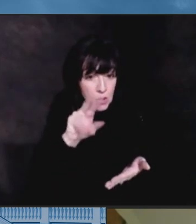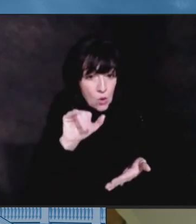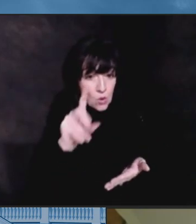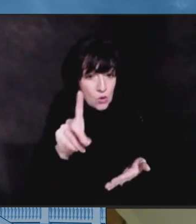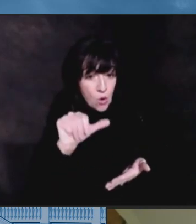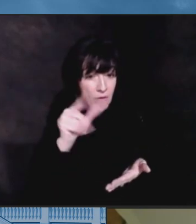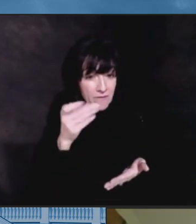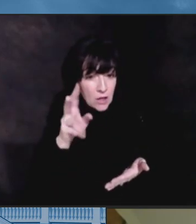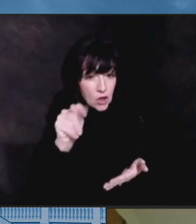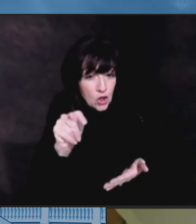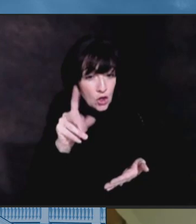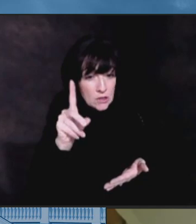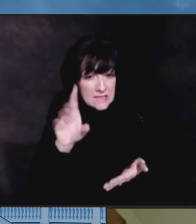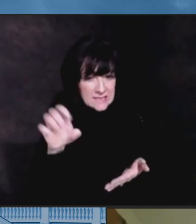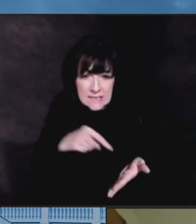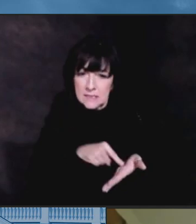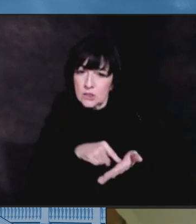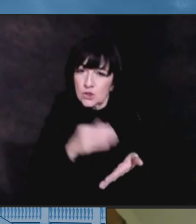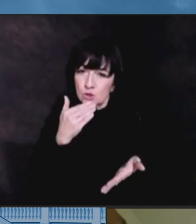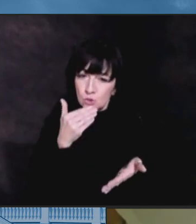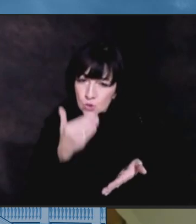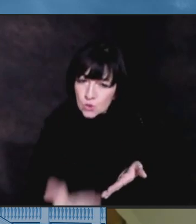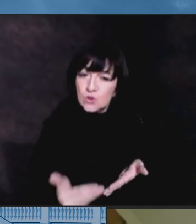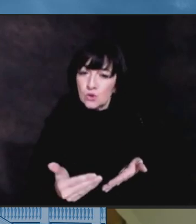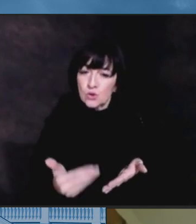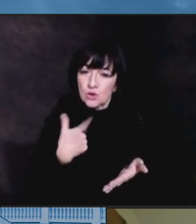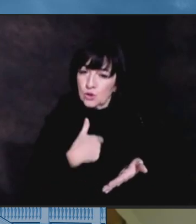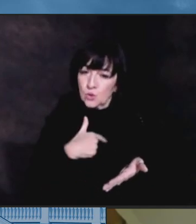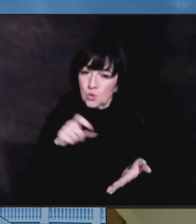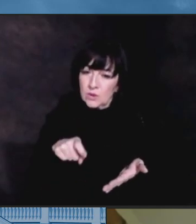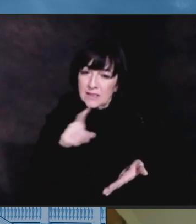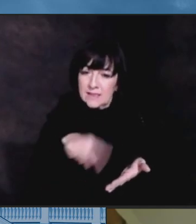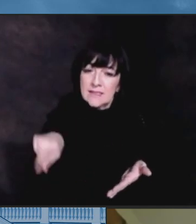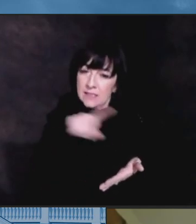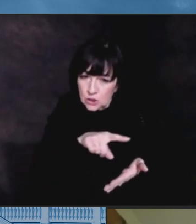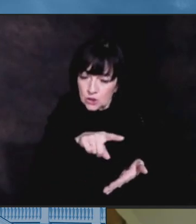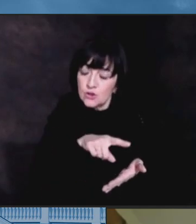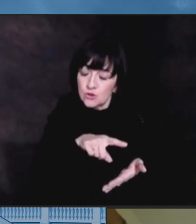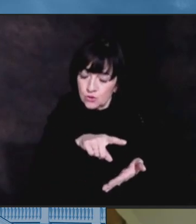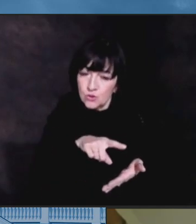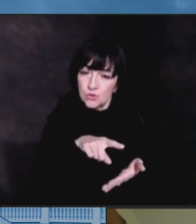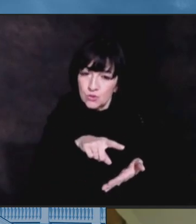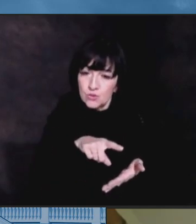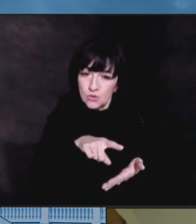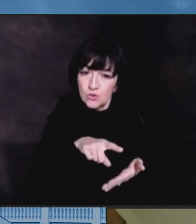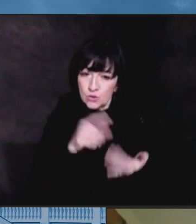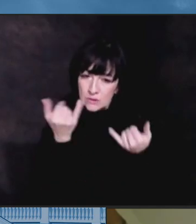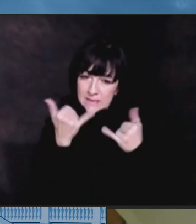spread across our community. We still need you to fight the flu and get your flu shot, so don't forget about that.